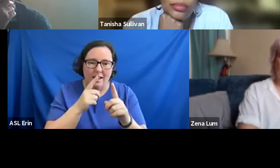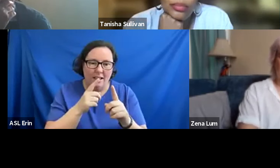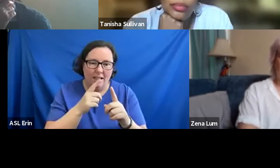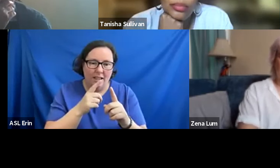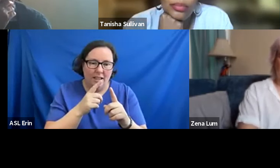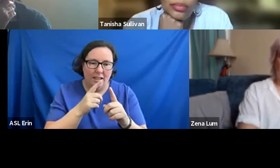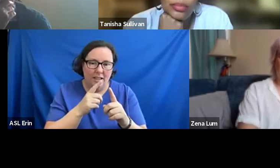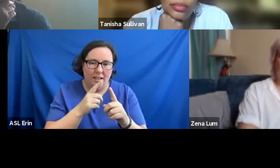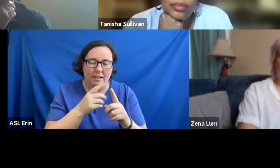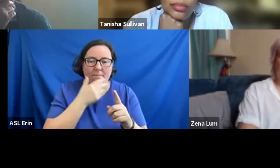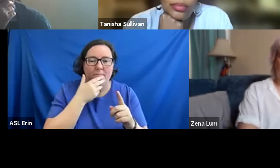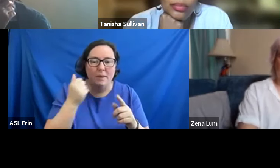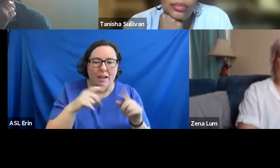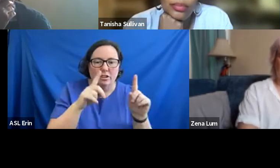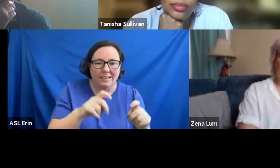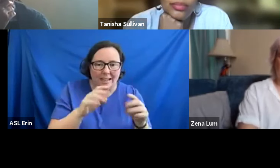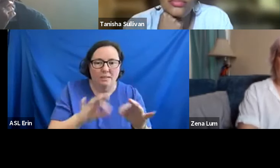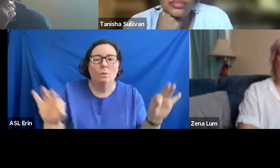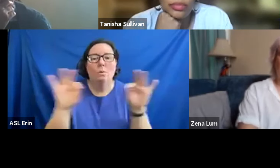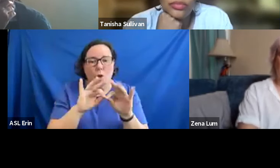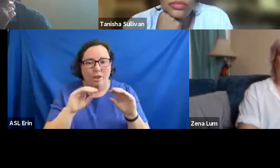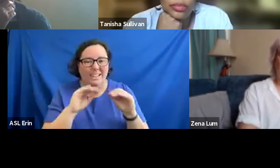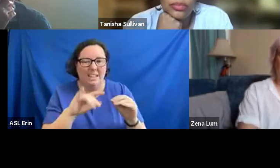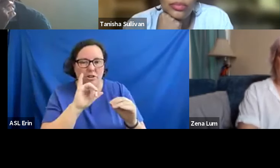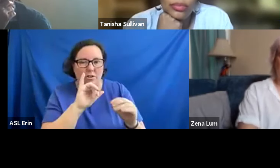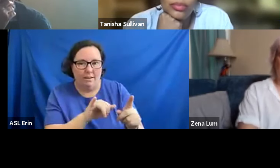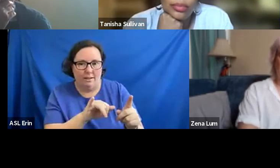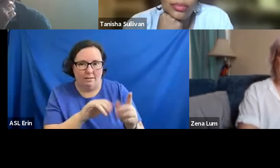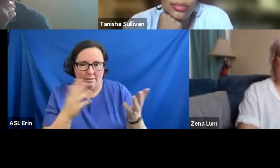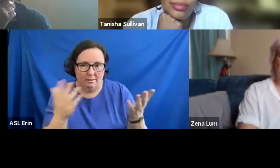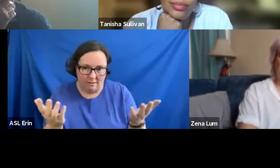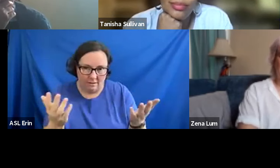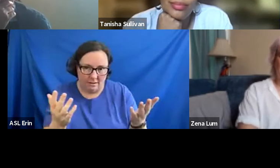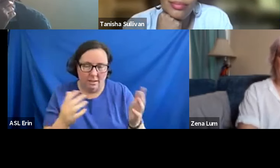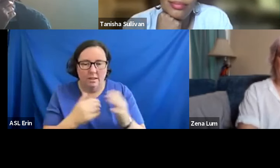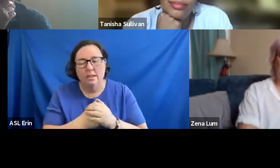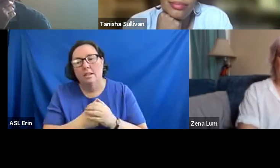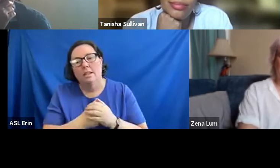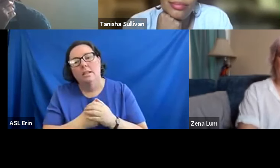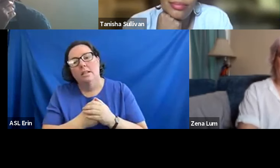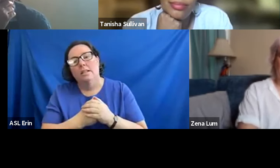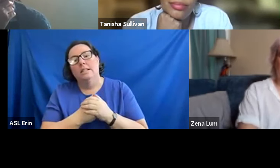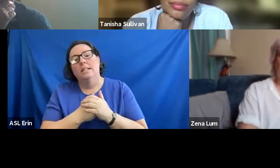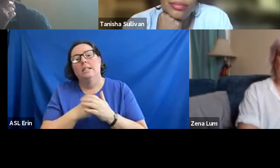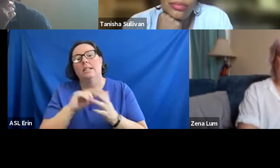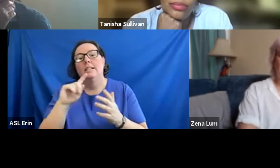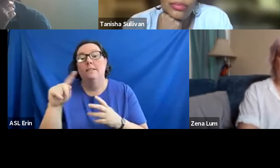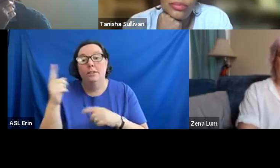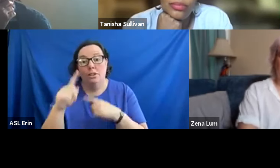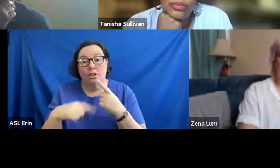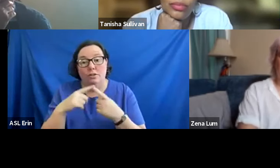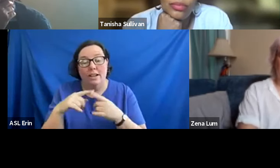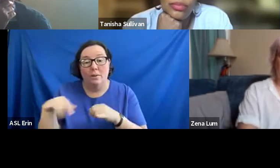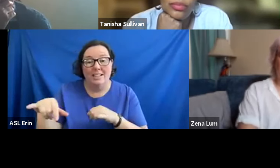worth teaching to. And there was a spate of efforts in the first round of